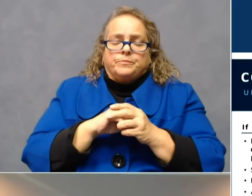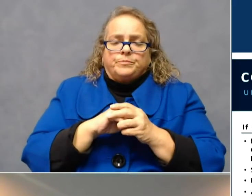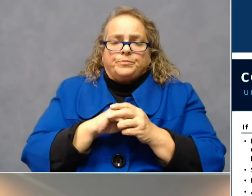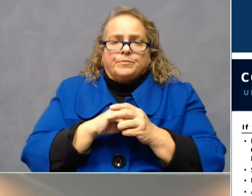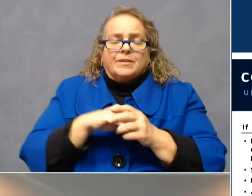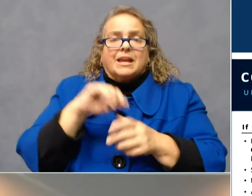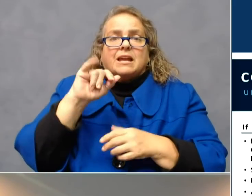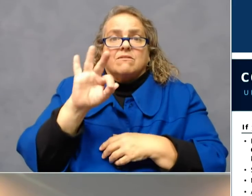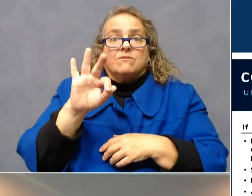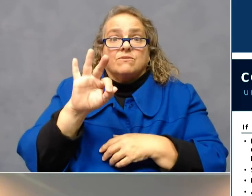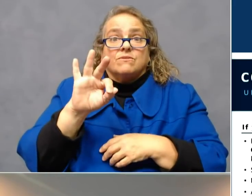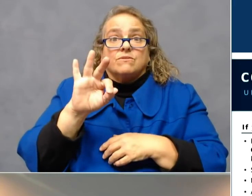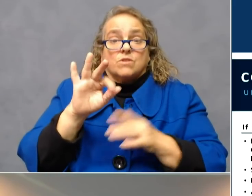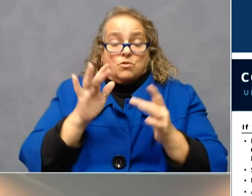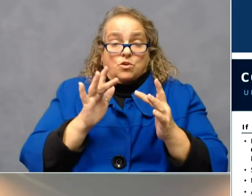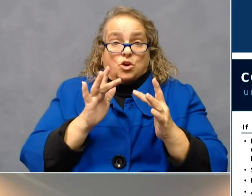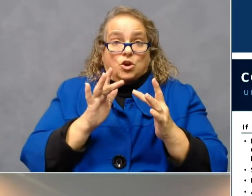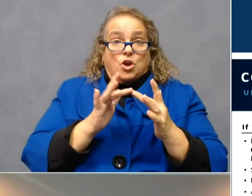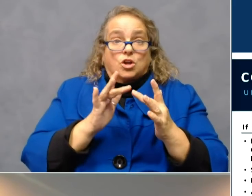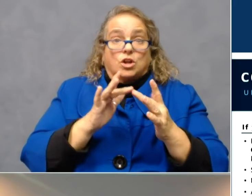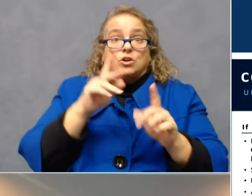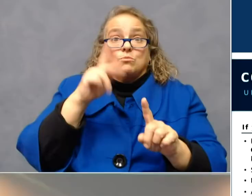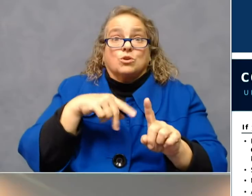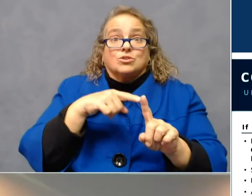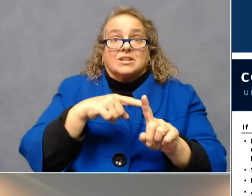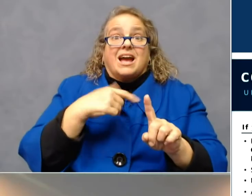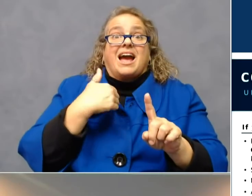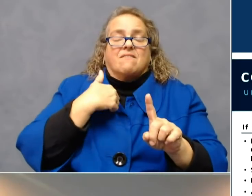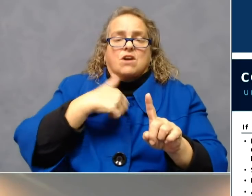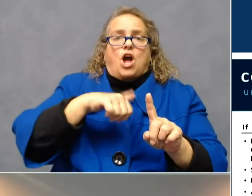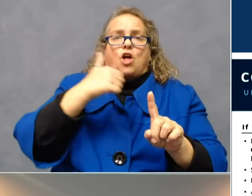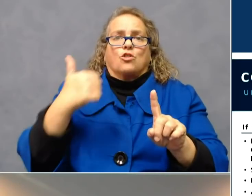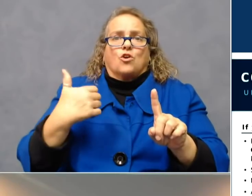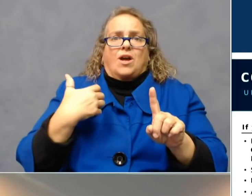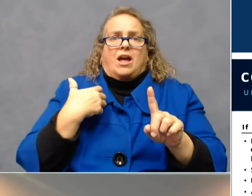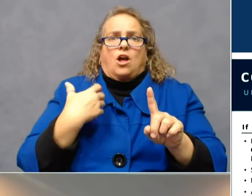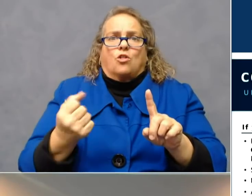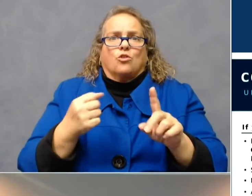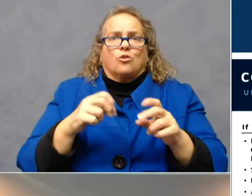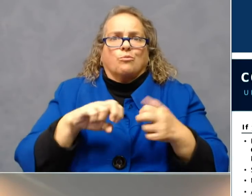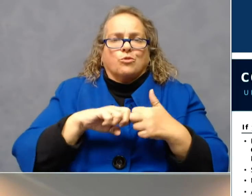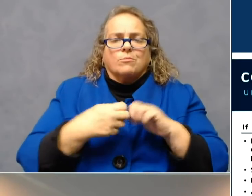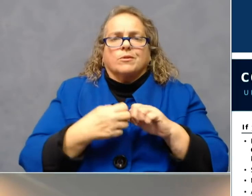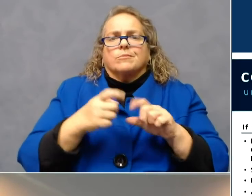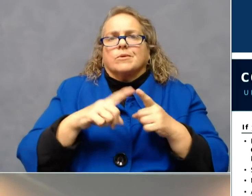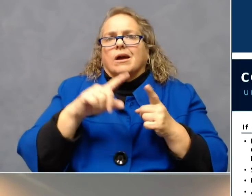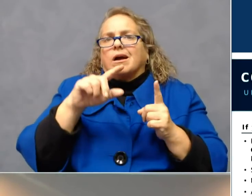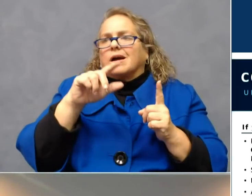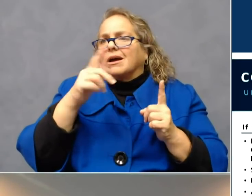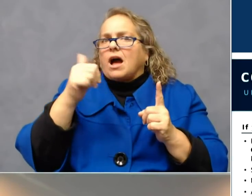the contact has some underlying health problem, autoimmune deficiency, or